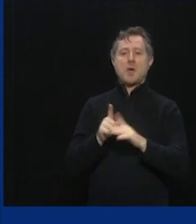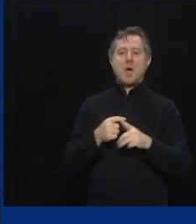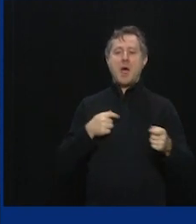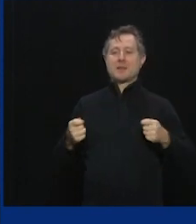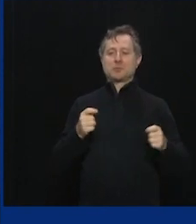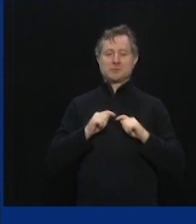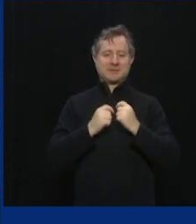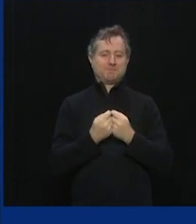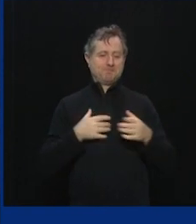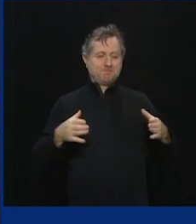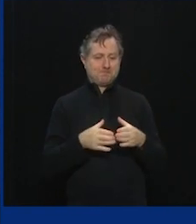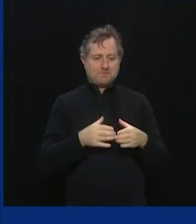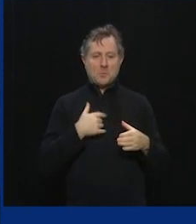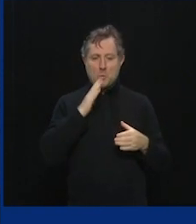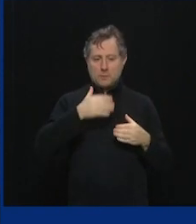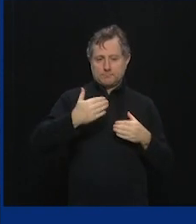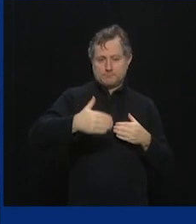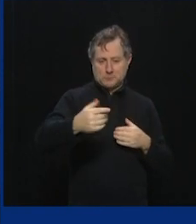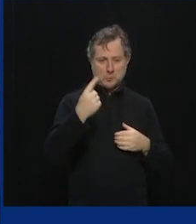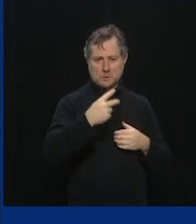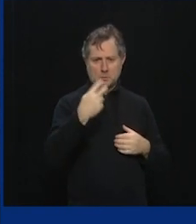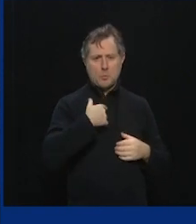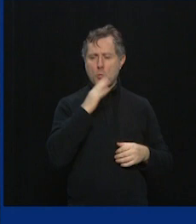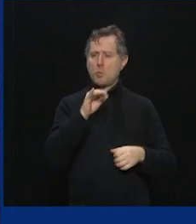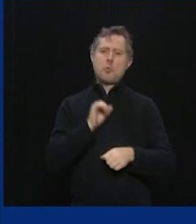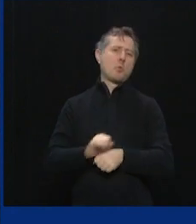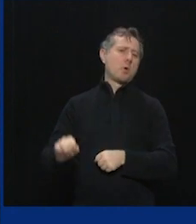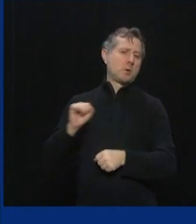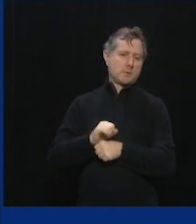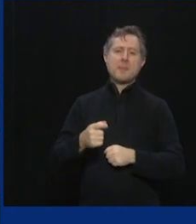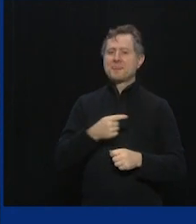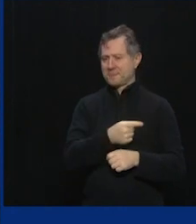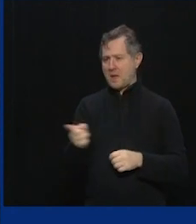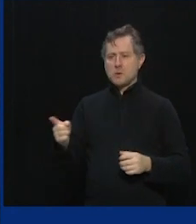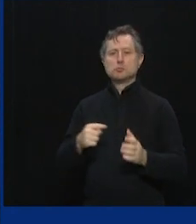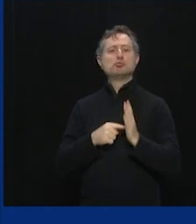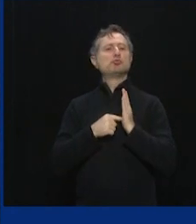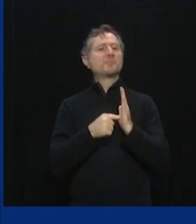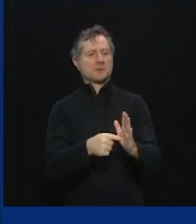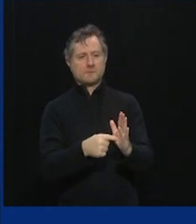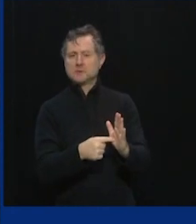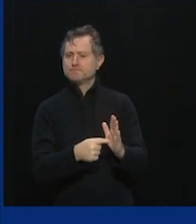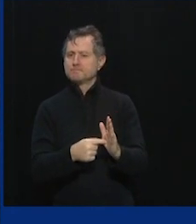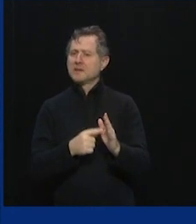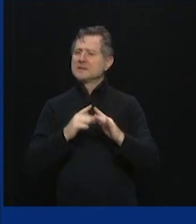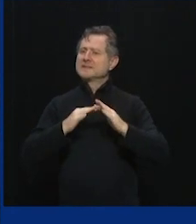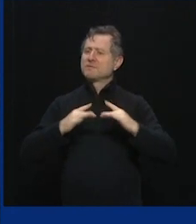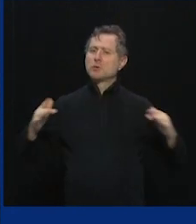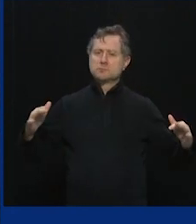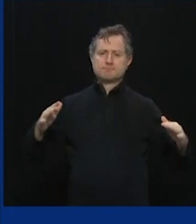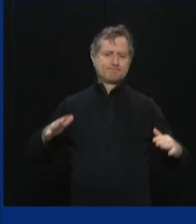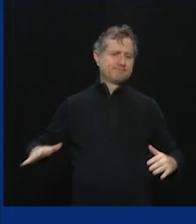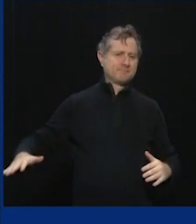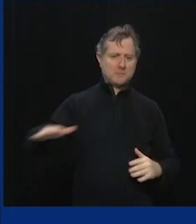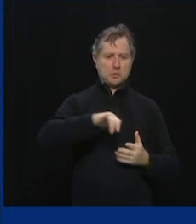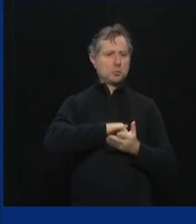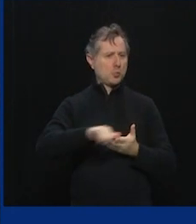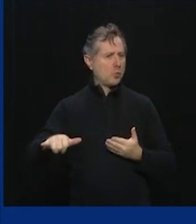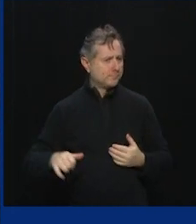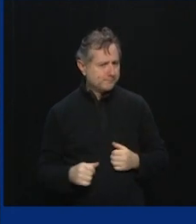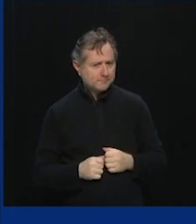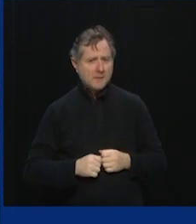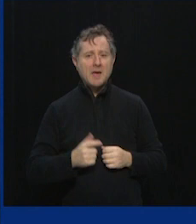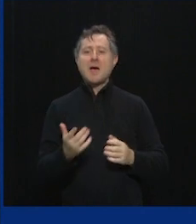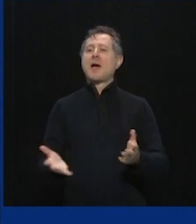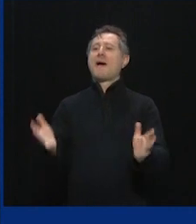few days, and we're working very hard to make sure that they represent the wide diversity that we have here in the state of New York. Again,